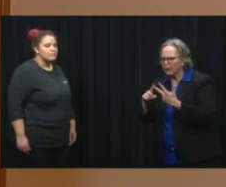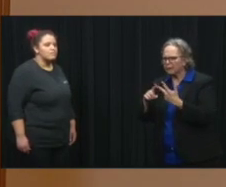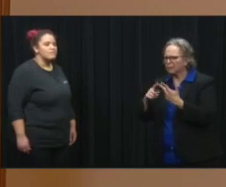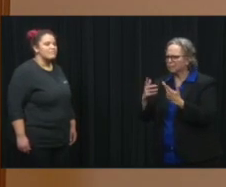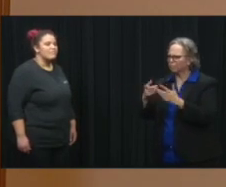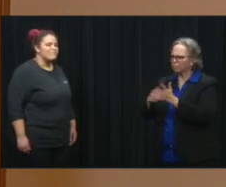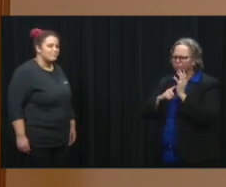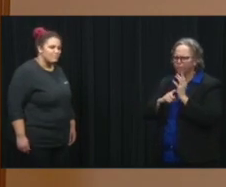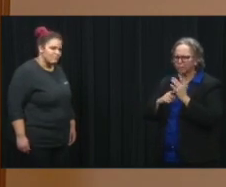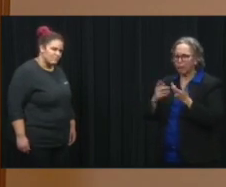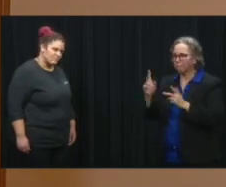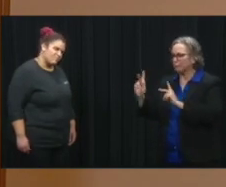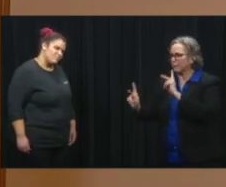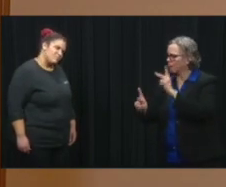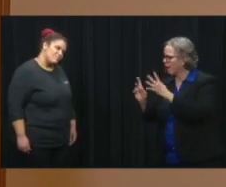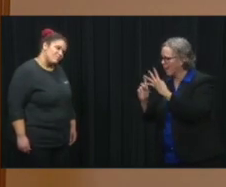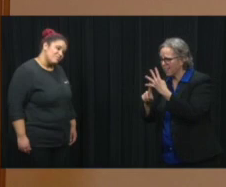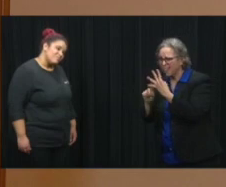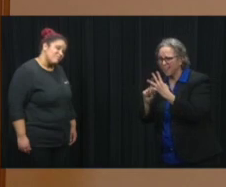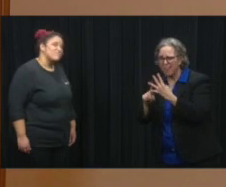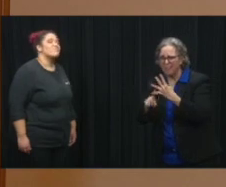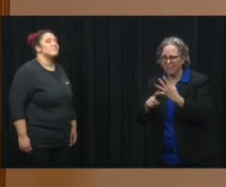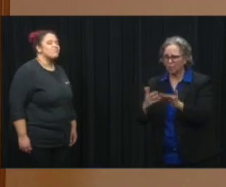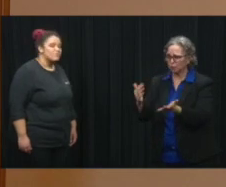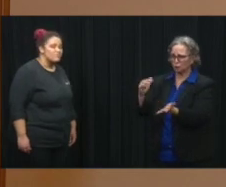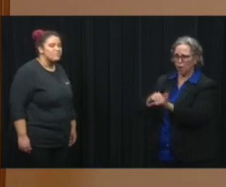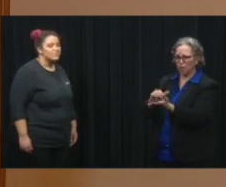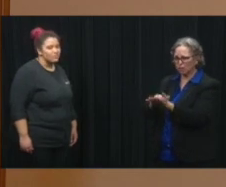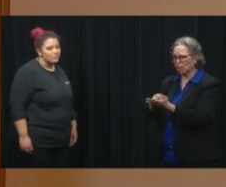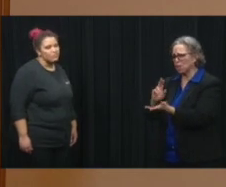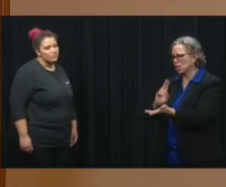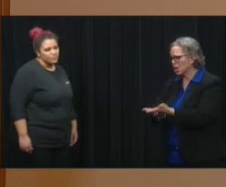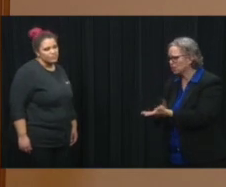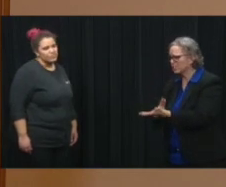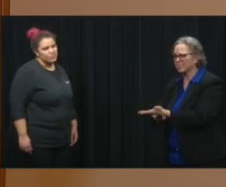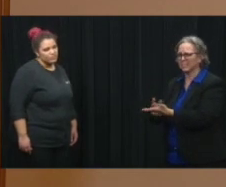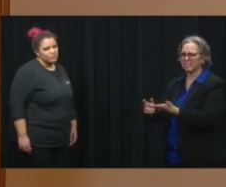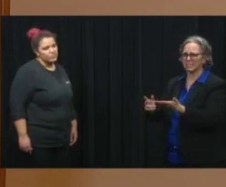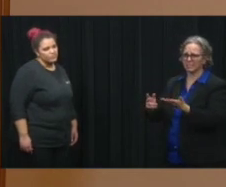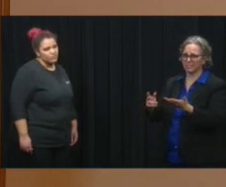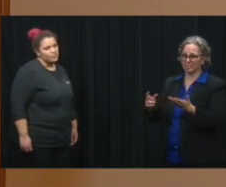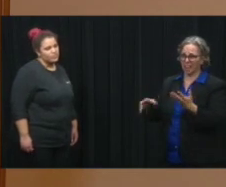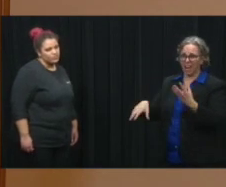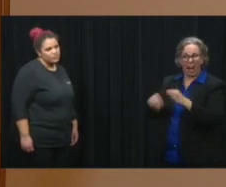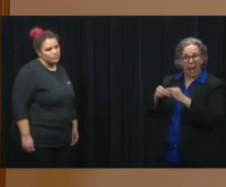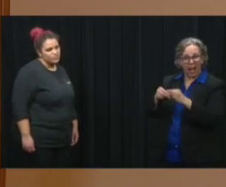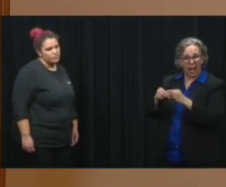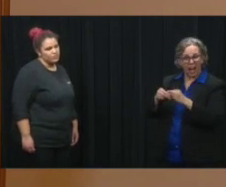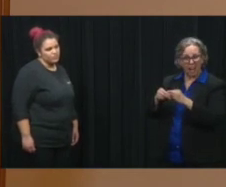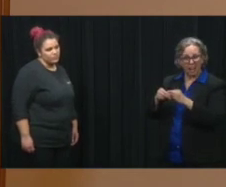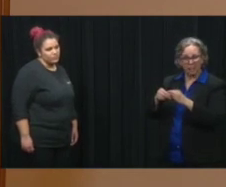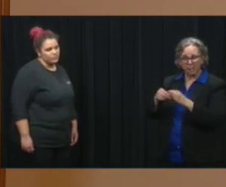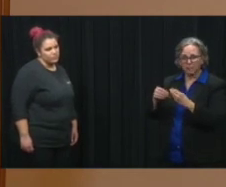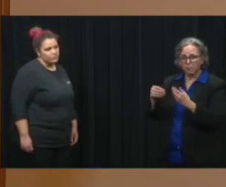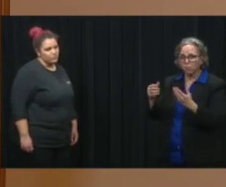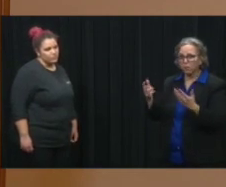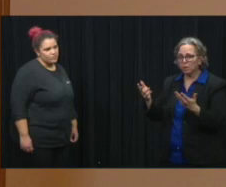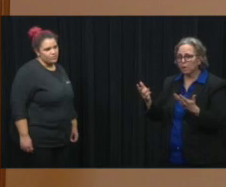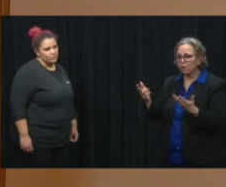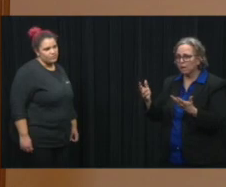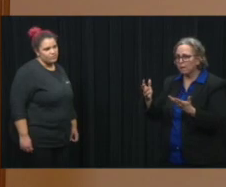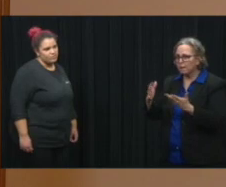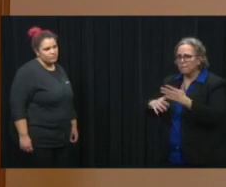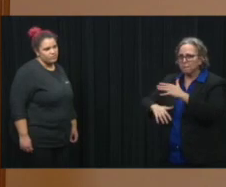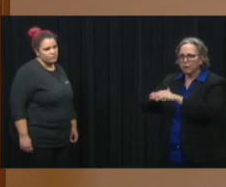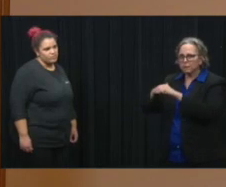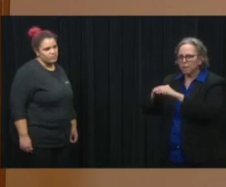on, it's the doctors and nurses. And it's also, making sure that we maximize the equipment we have.